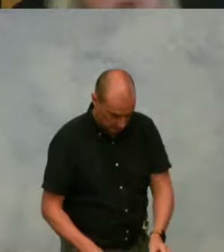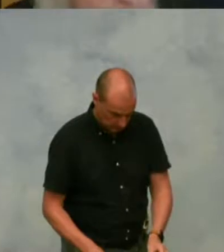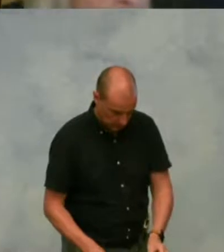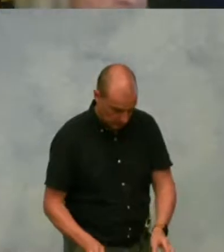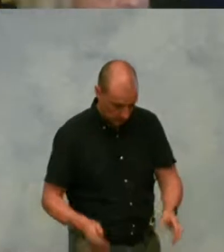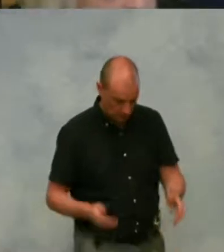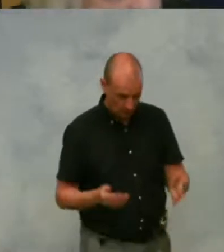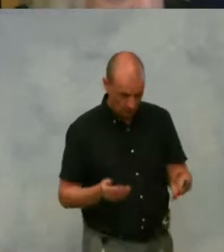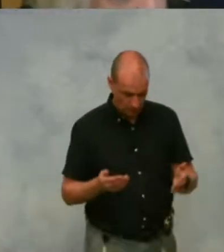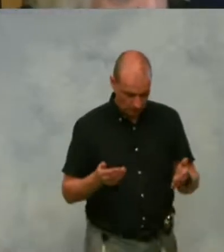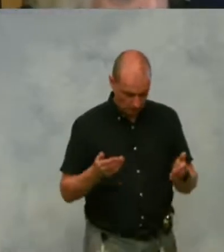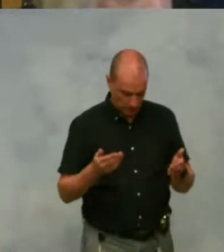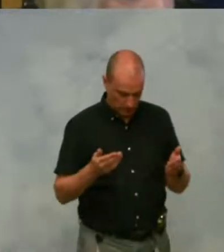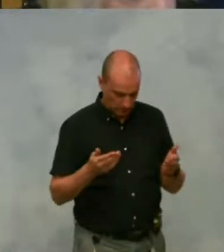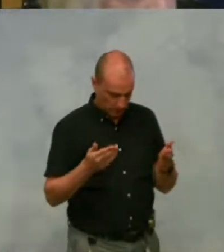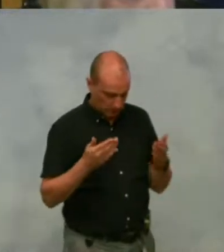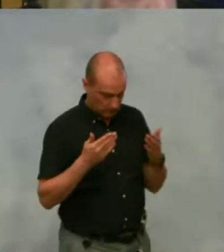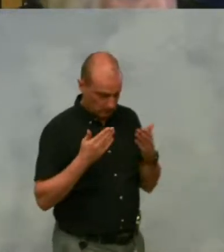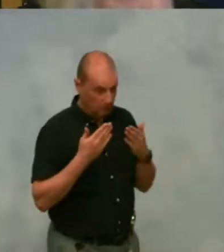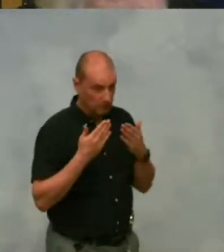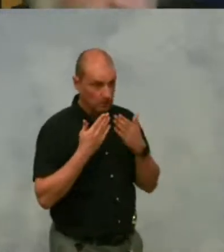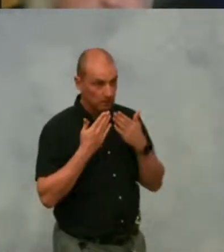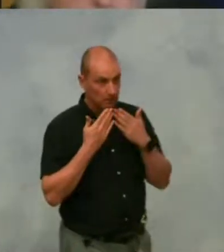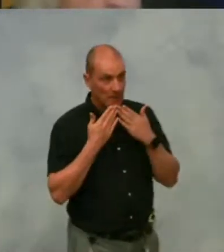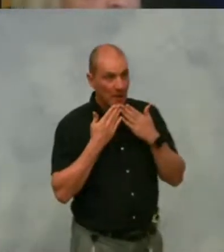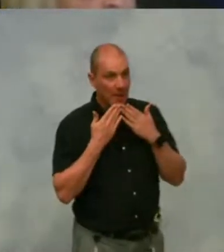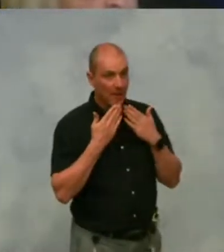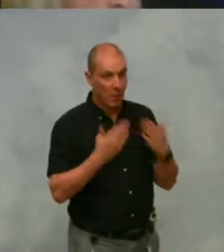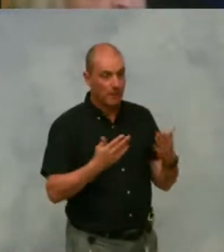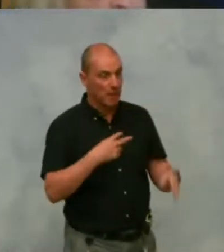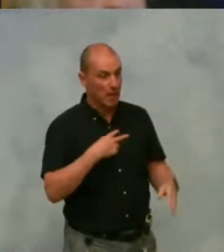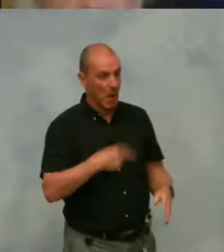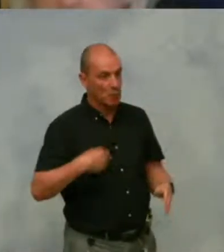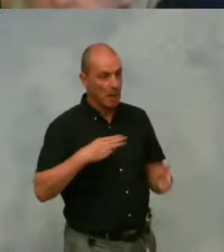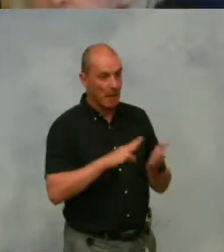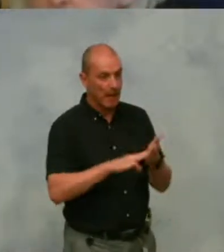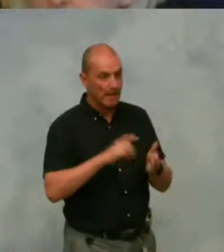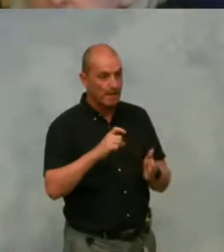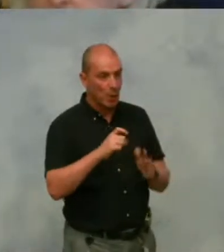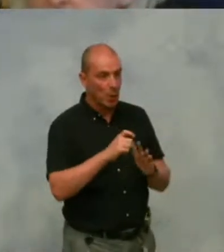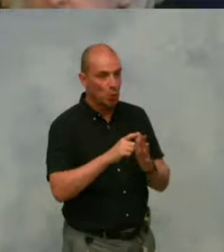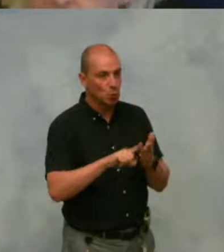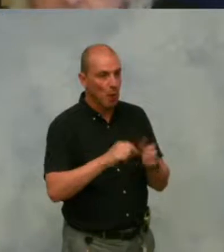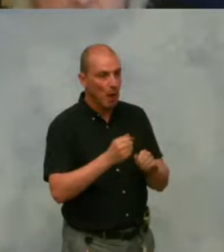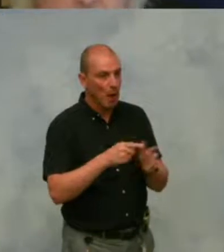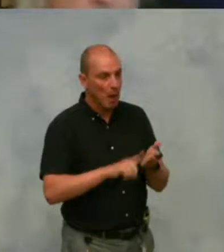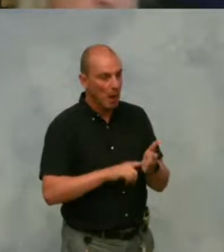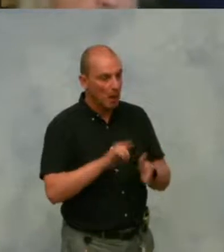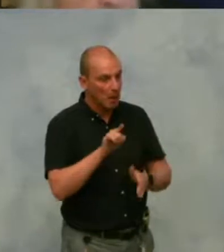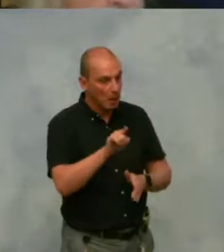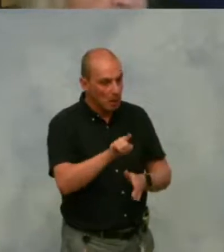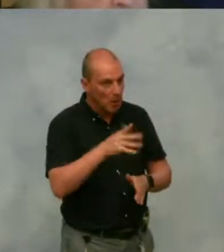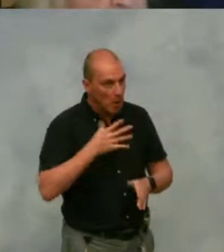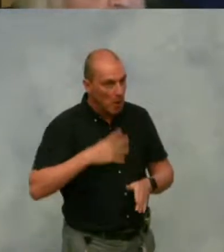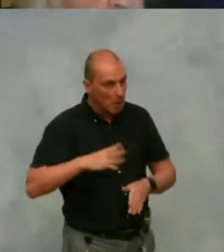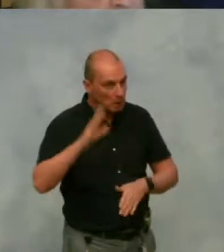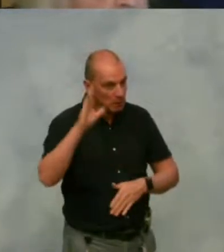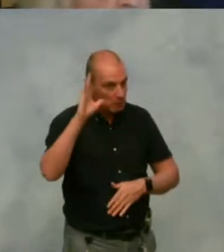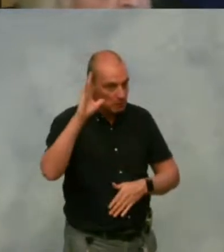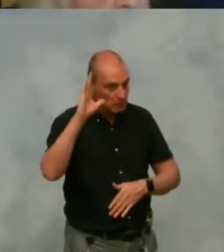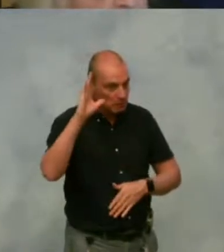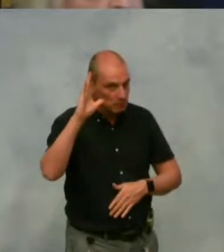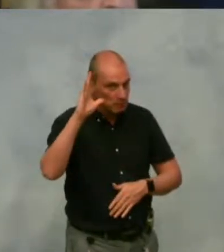Thank you. And Councillor McDougall, are you still looking to speak on this